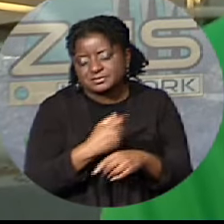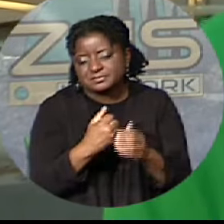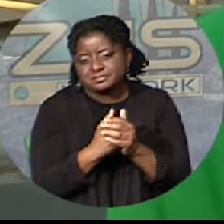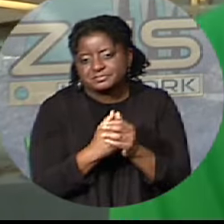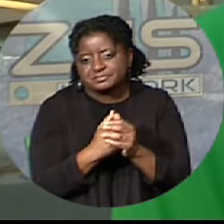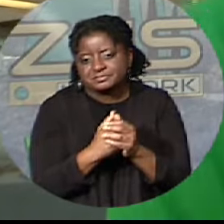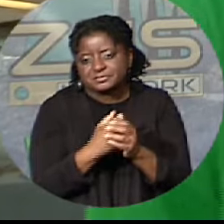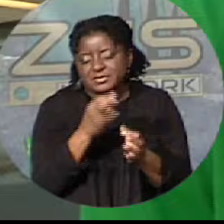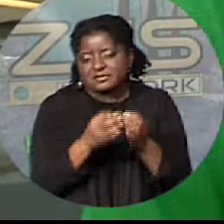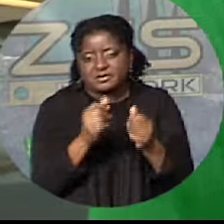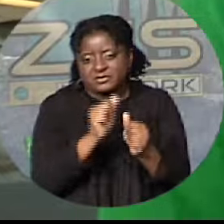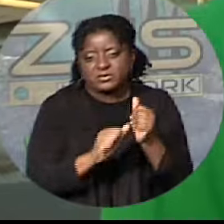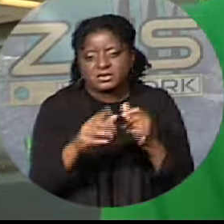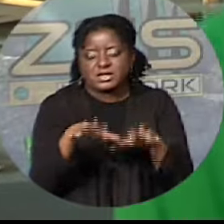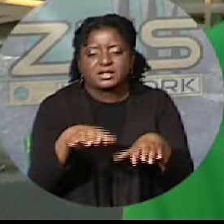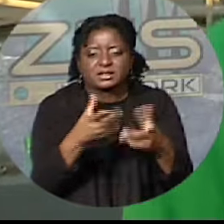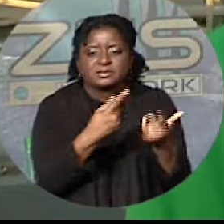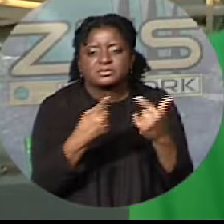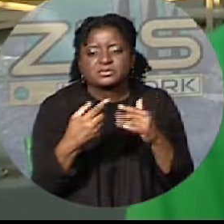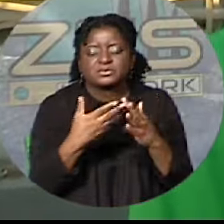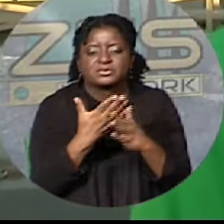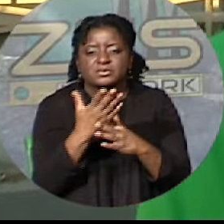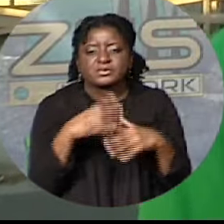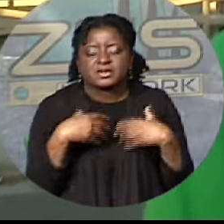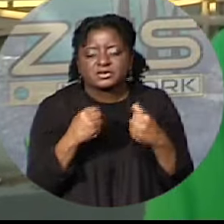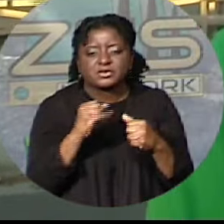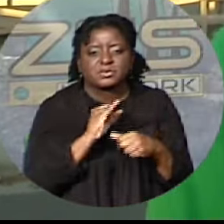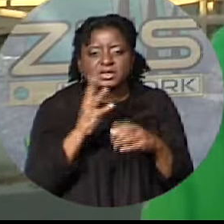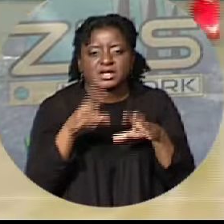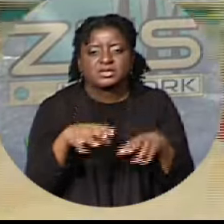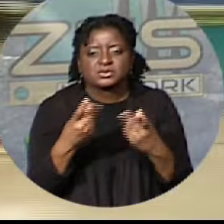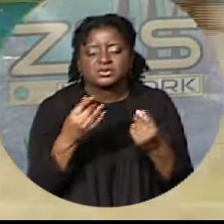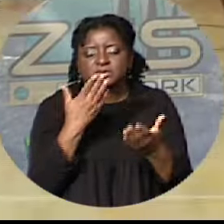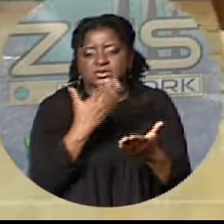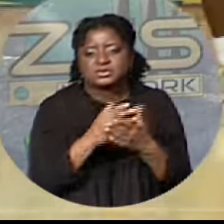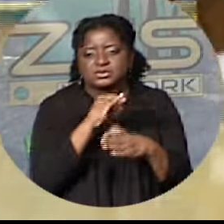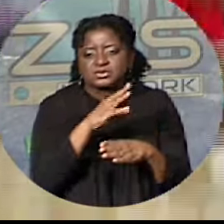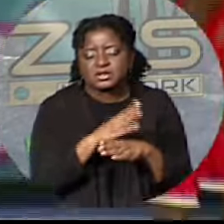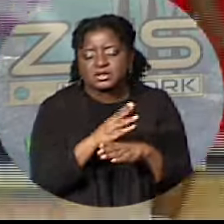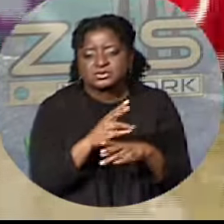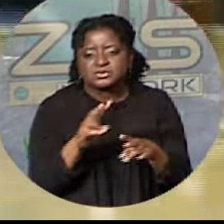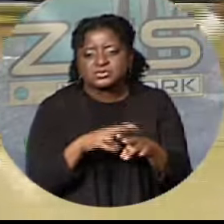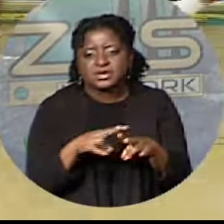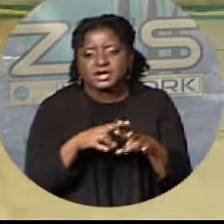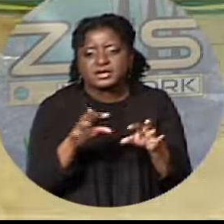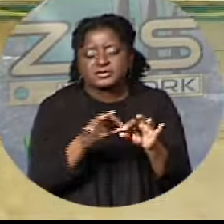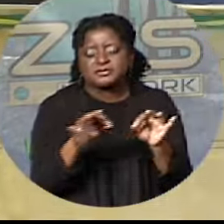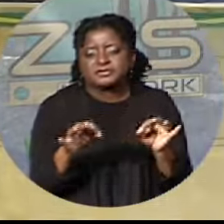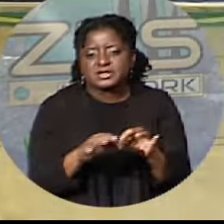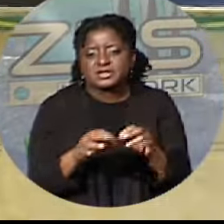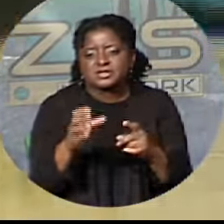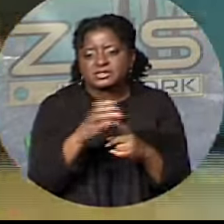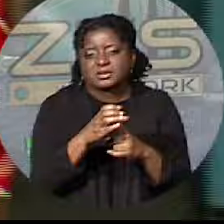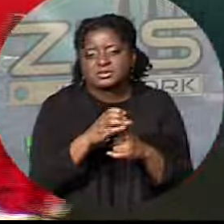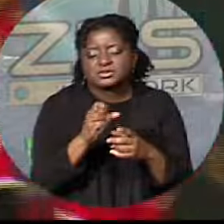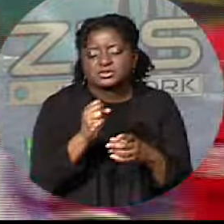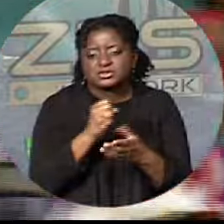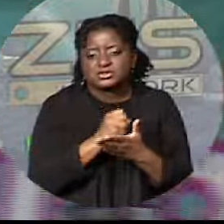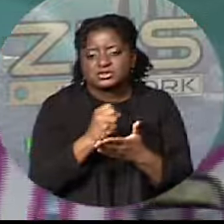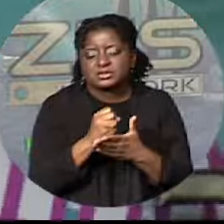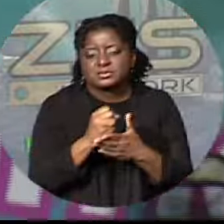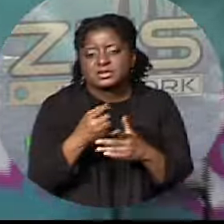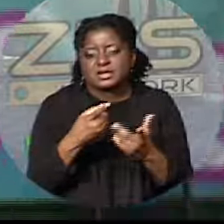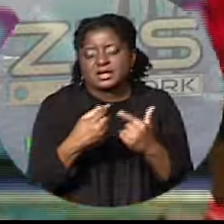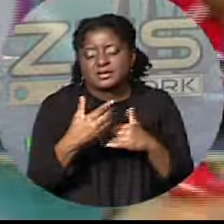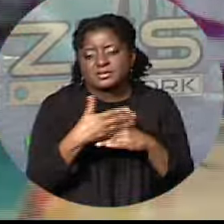come through it healthy, I think we could do a good job. The track and field championships come on the heels of the basketball